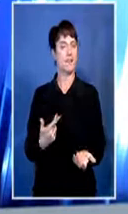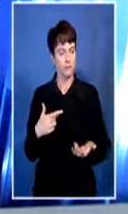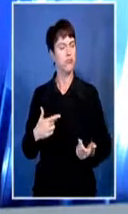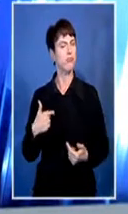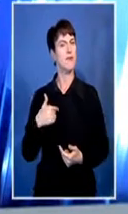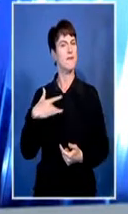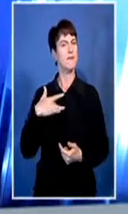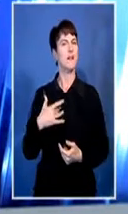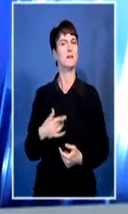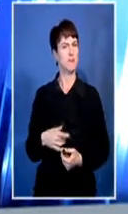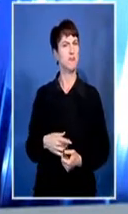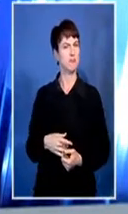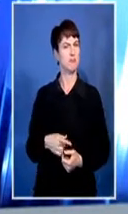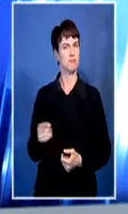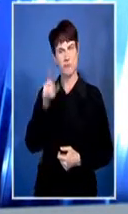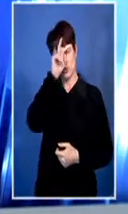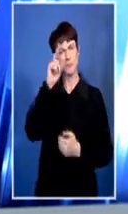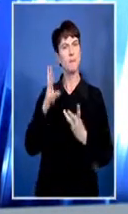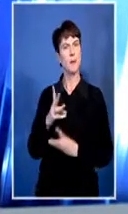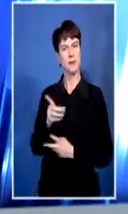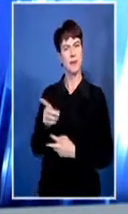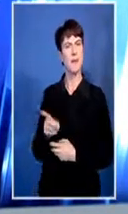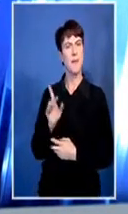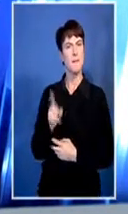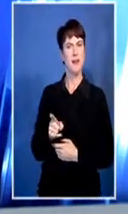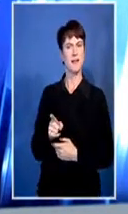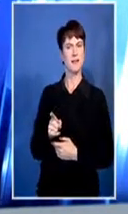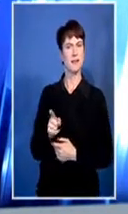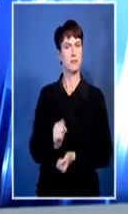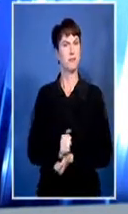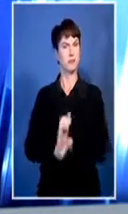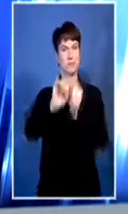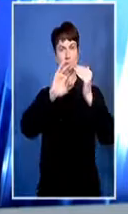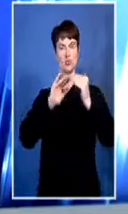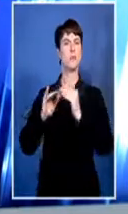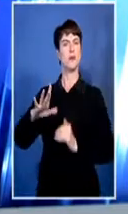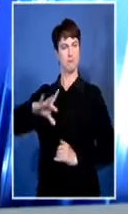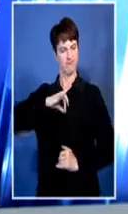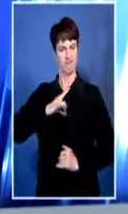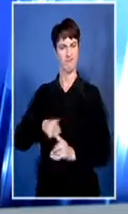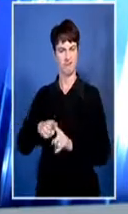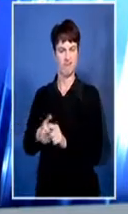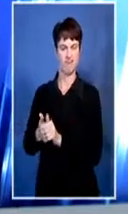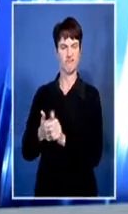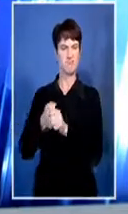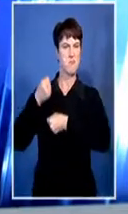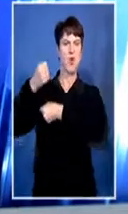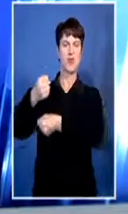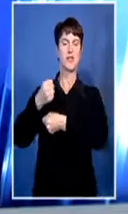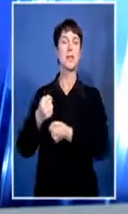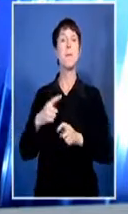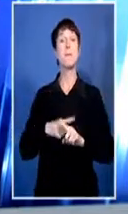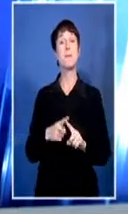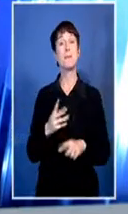taken this form or this notion of mass-based democracy to heart. However, the fact that it's turned violent,